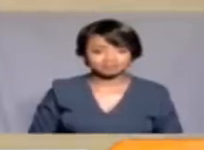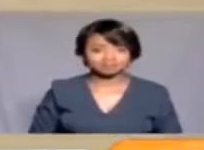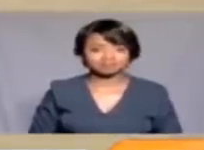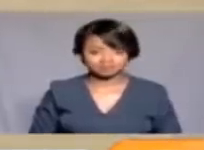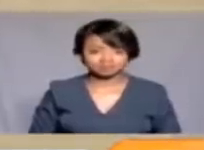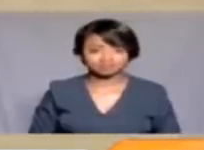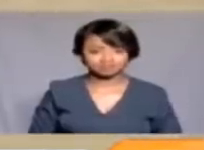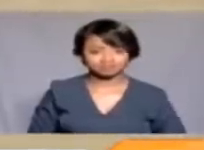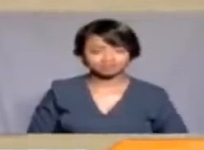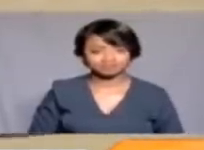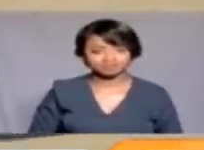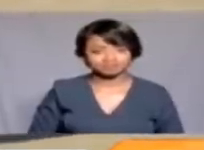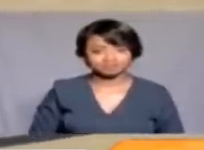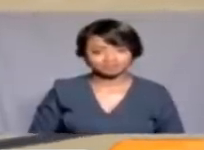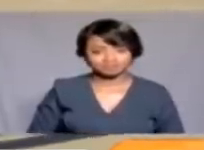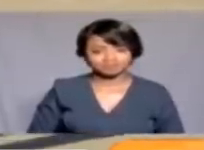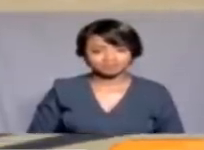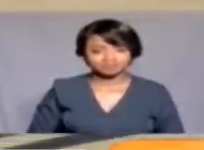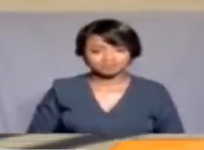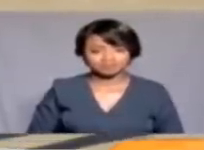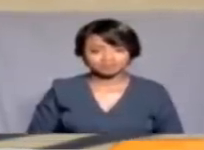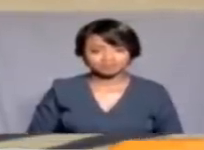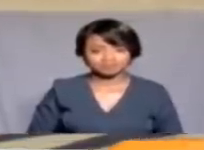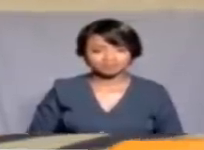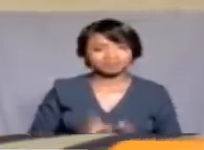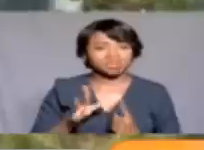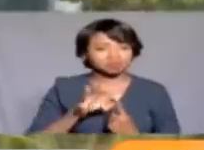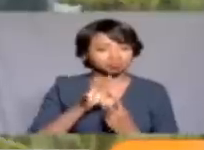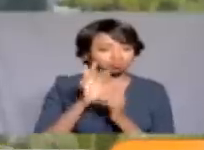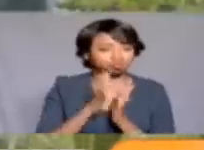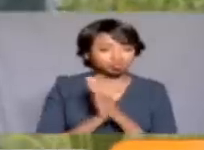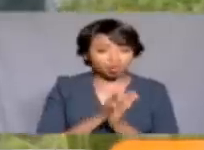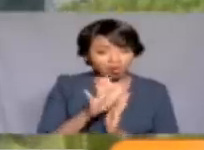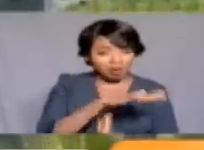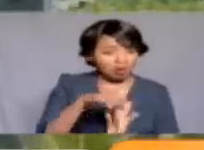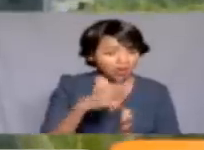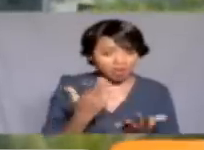We're on special assignment in Kwale County.